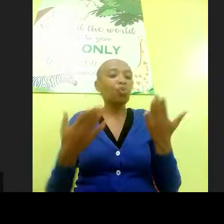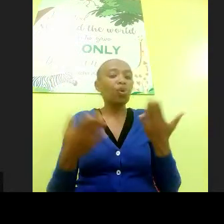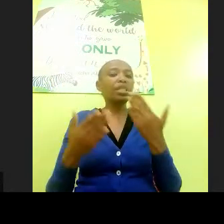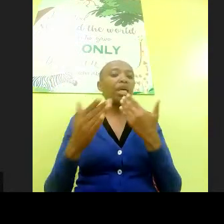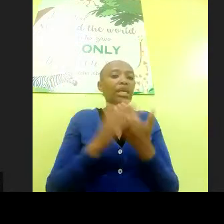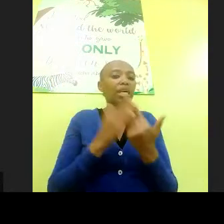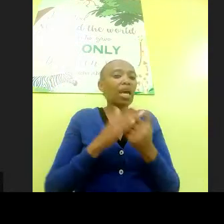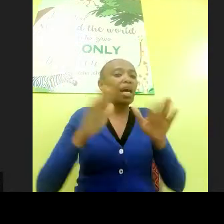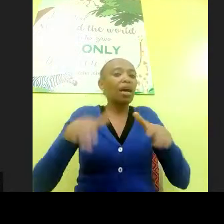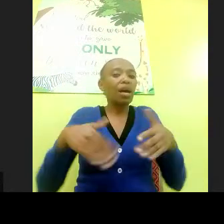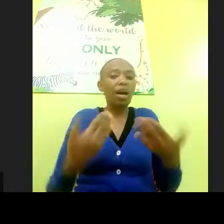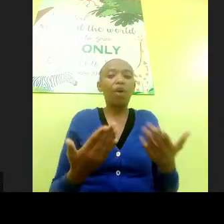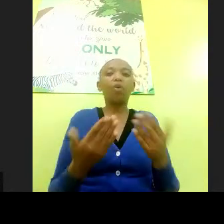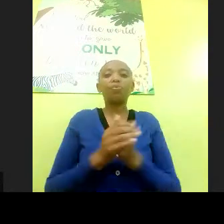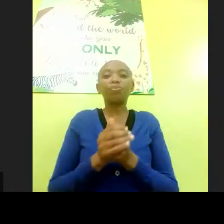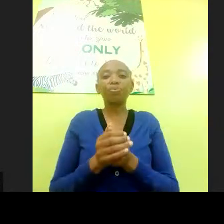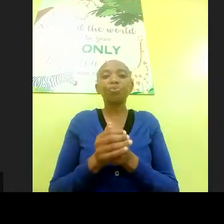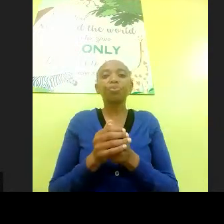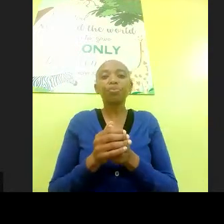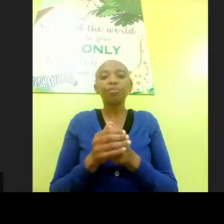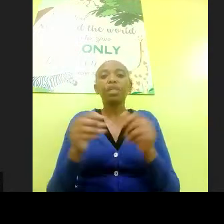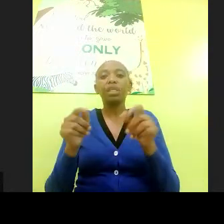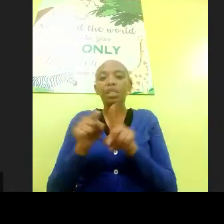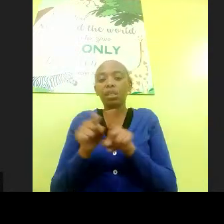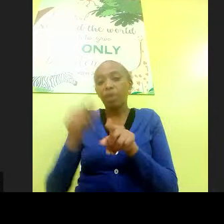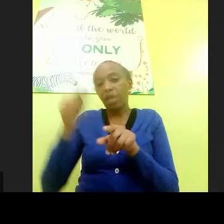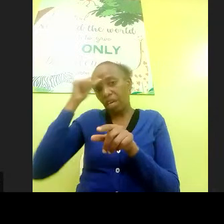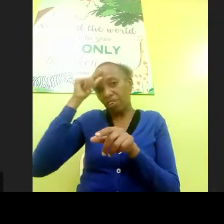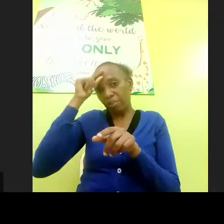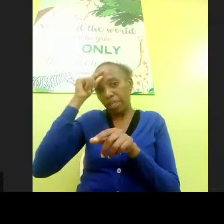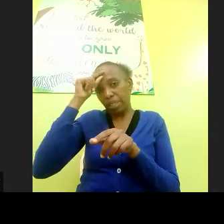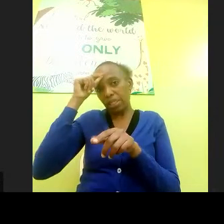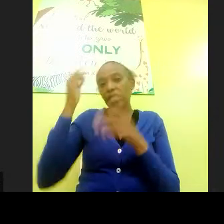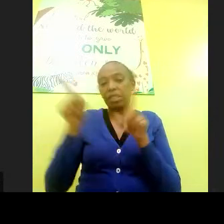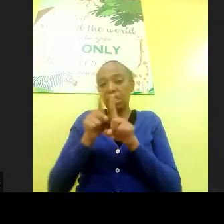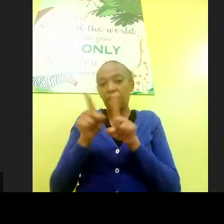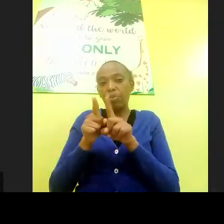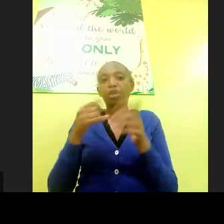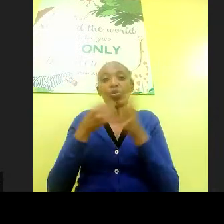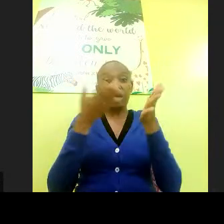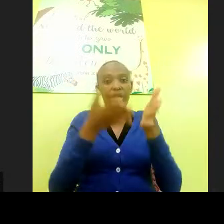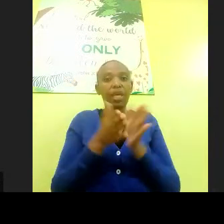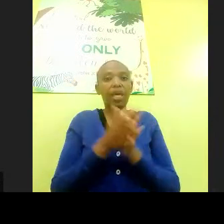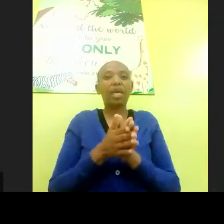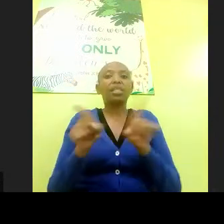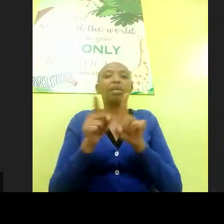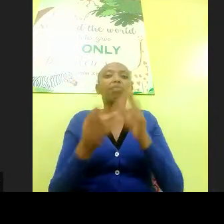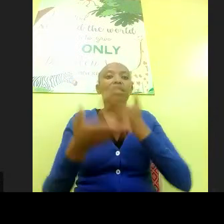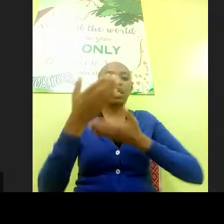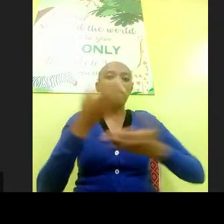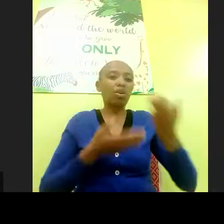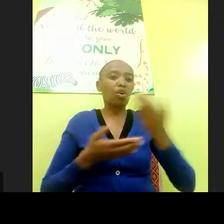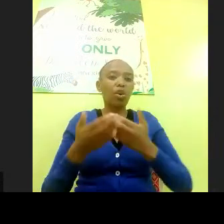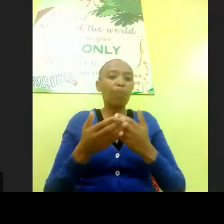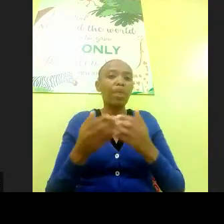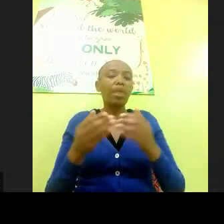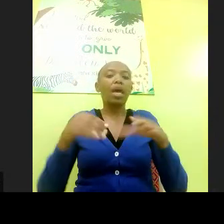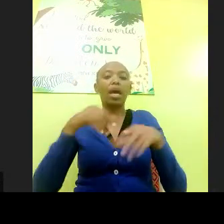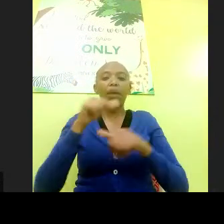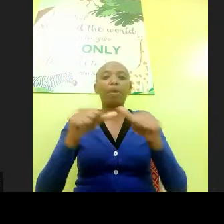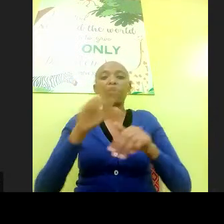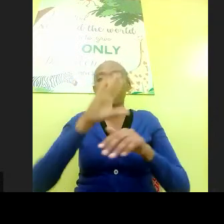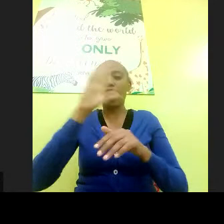like if governments are to take it on board as an economy on the African